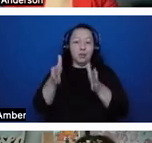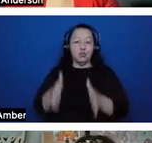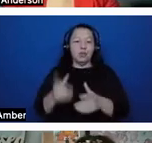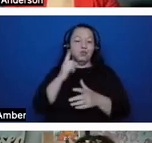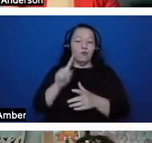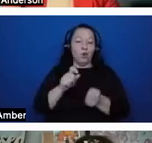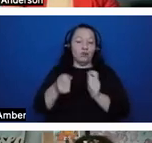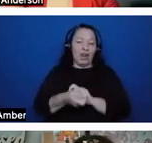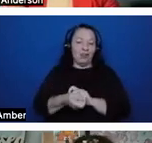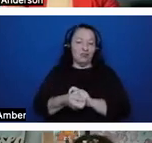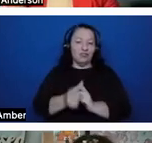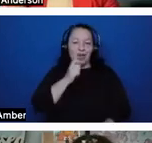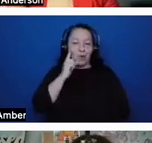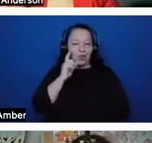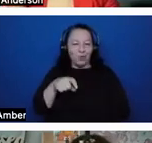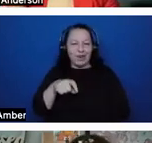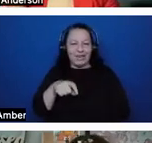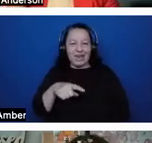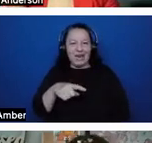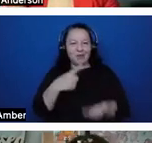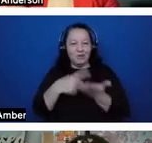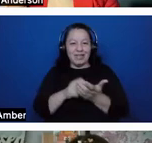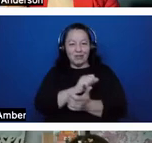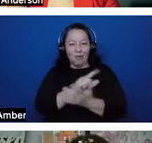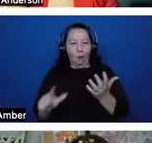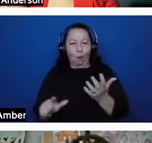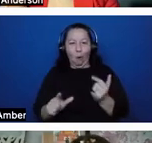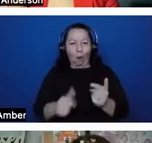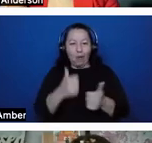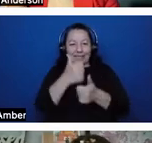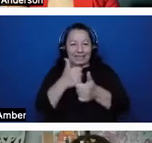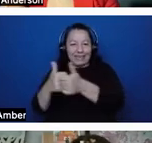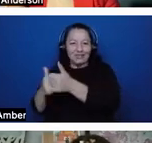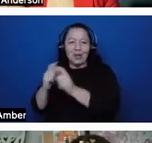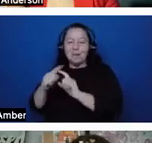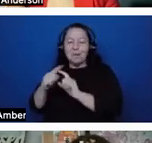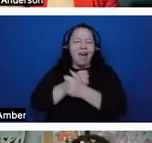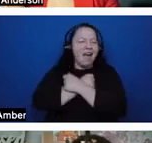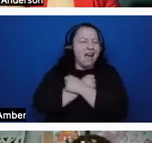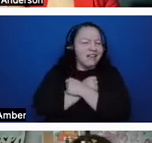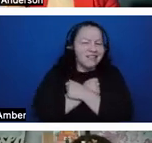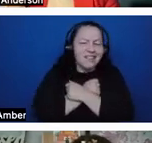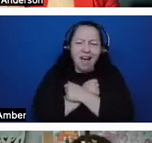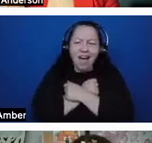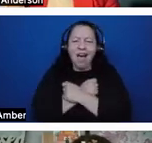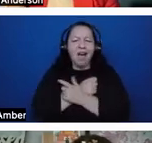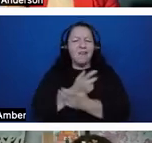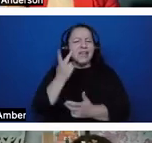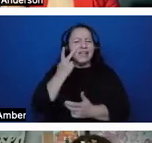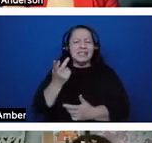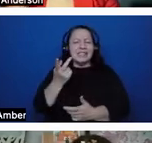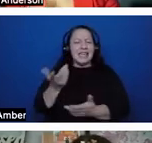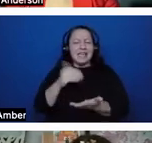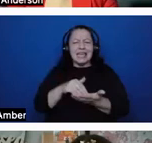through all of these individually, but I'm just loving the resurgence of Indigenous birth